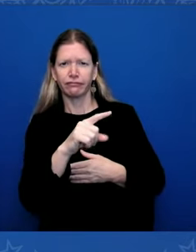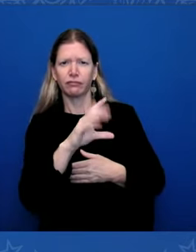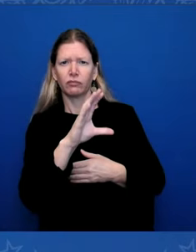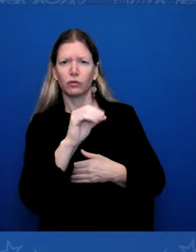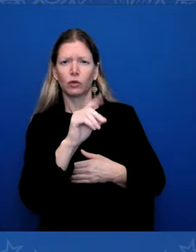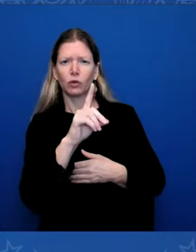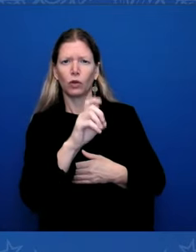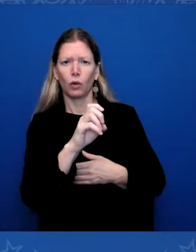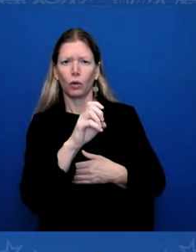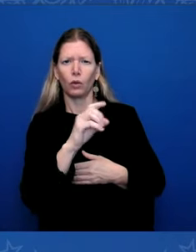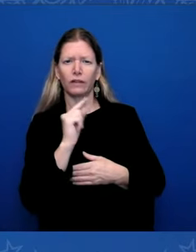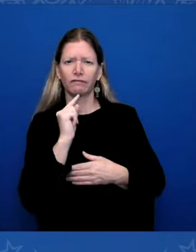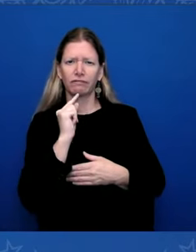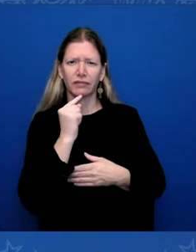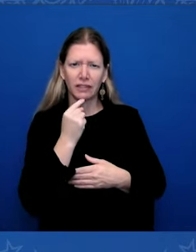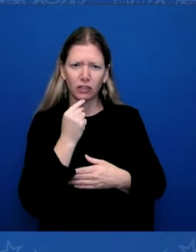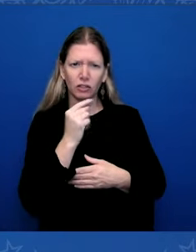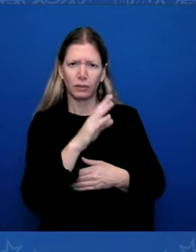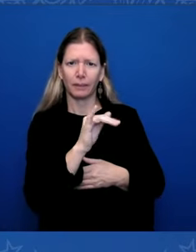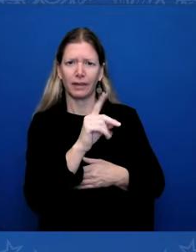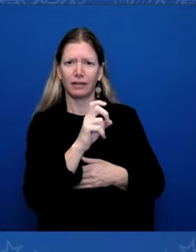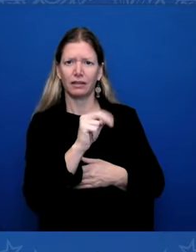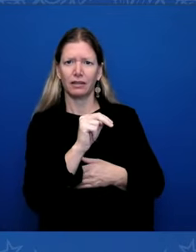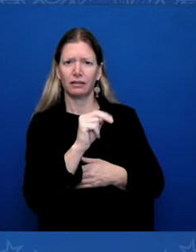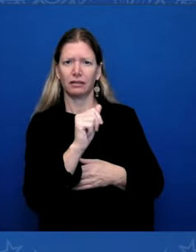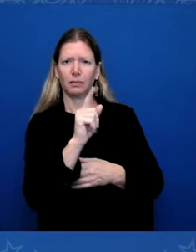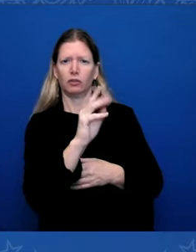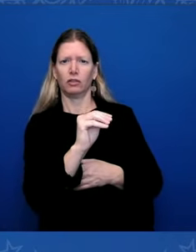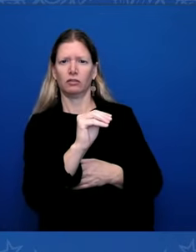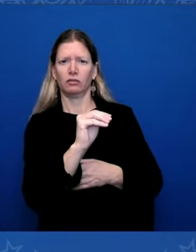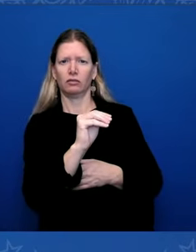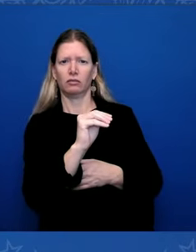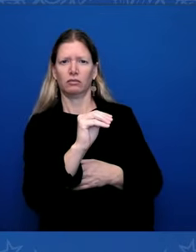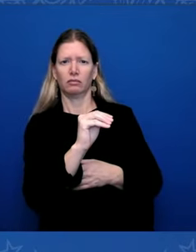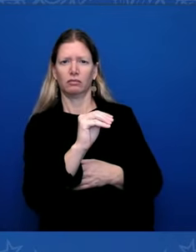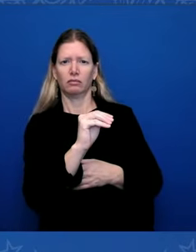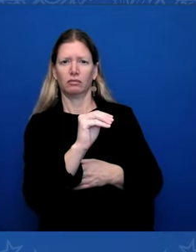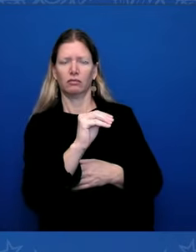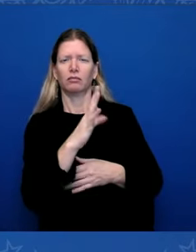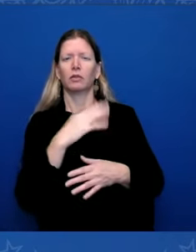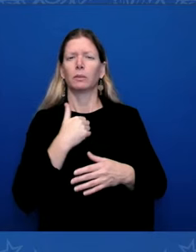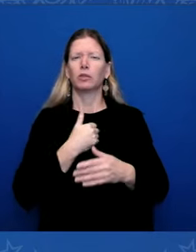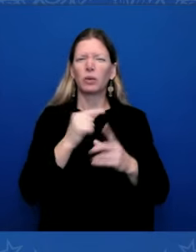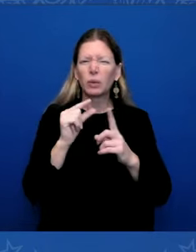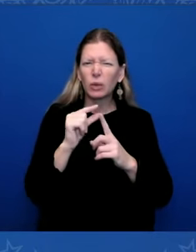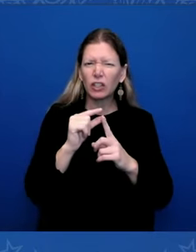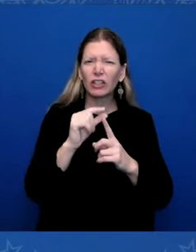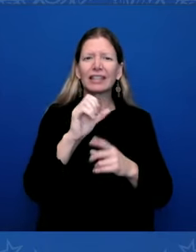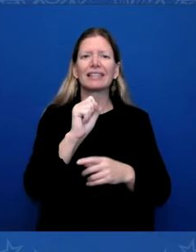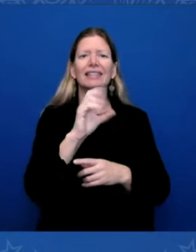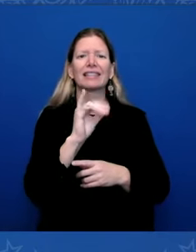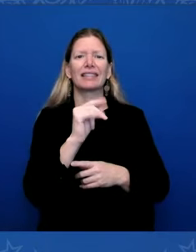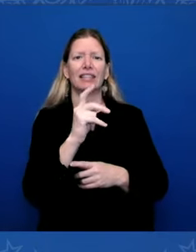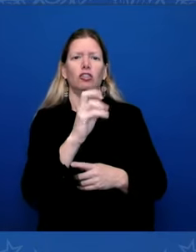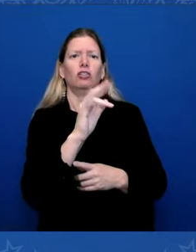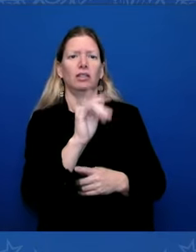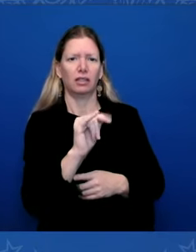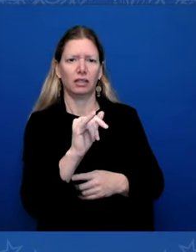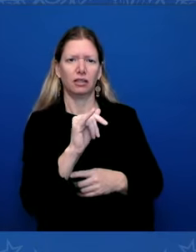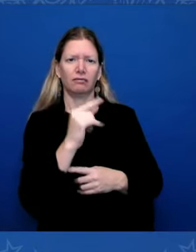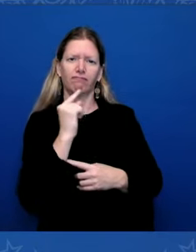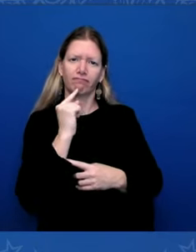The sincerity. The sincerity of the Biden administration. Of the Biden administration, and accused the United States